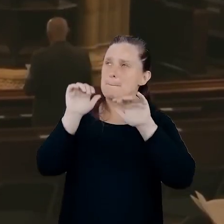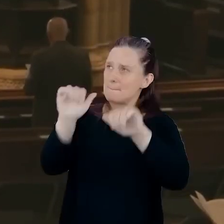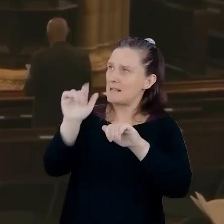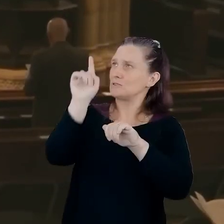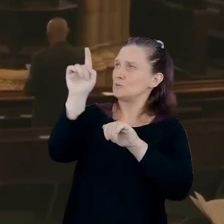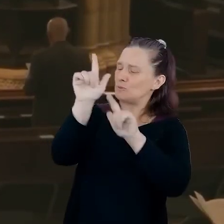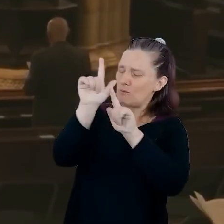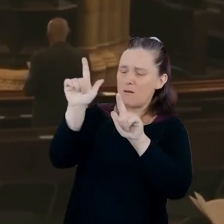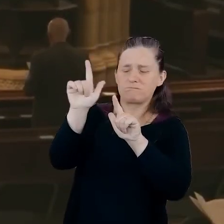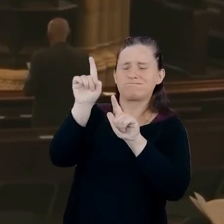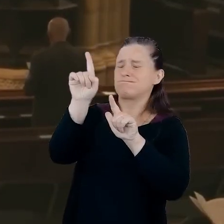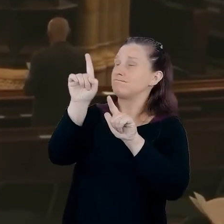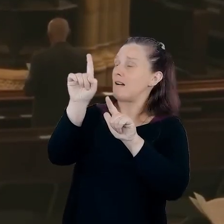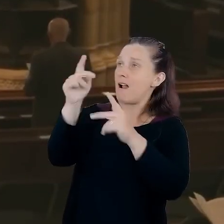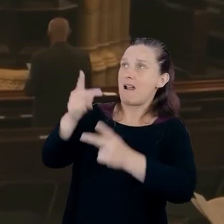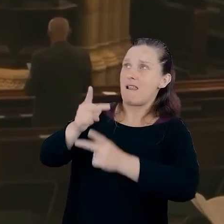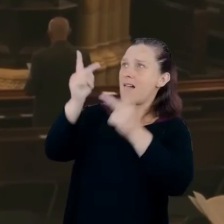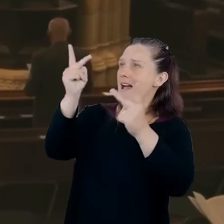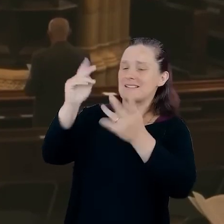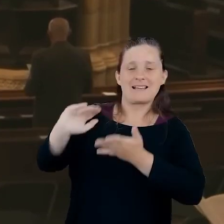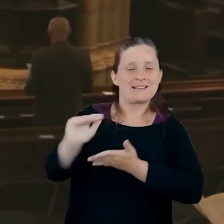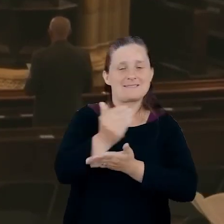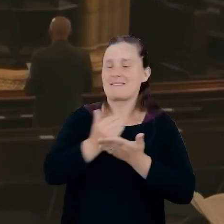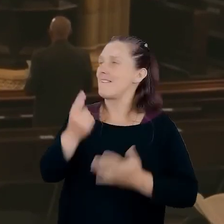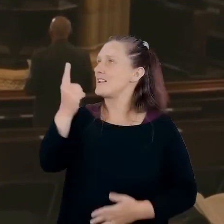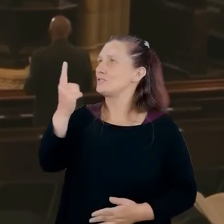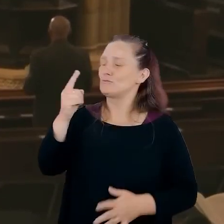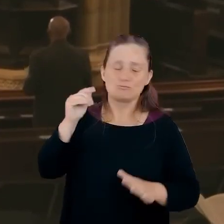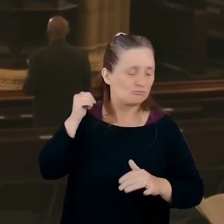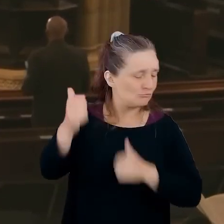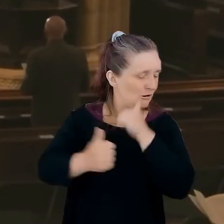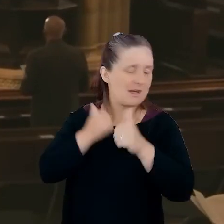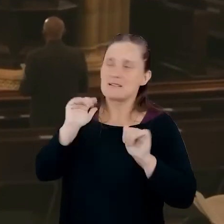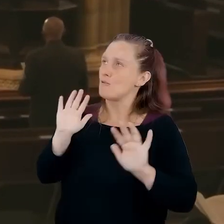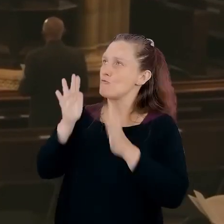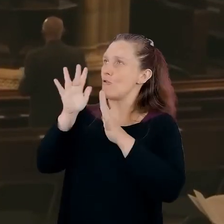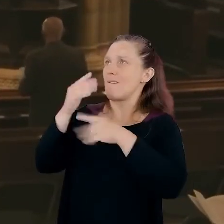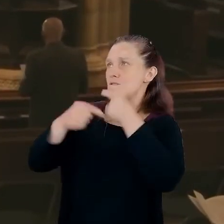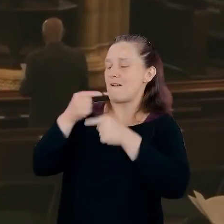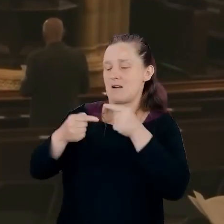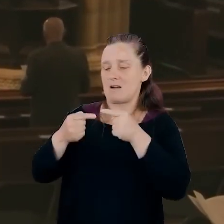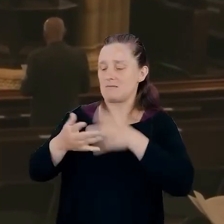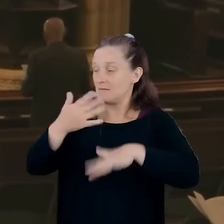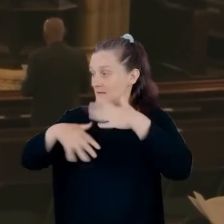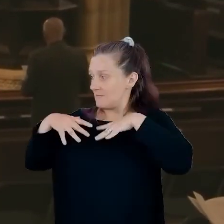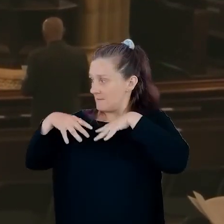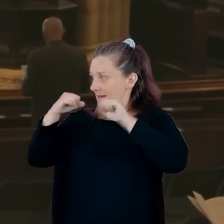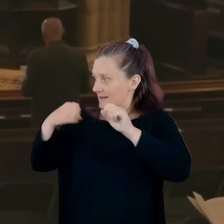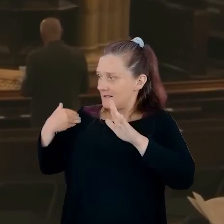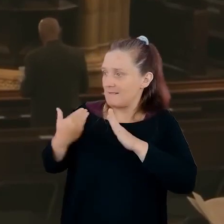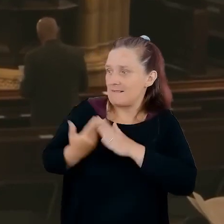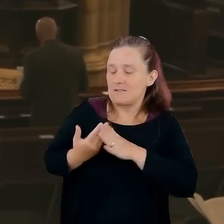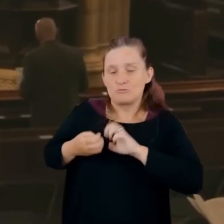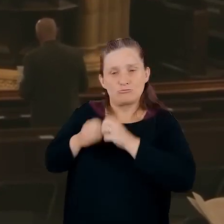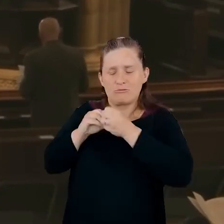Blessed are you, Lord God, our light and our salvation. To you be praise and glory forever. From the beginning,